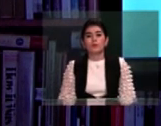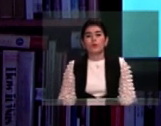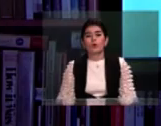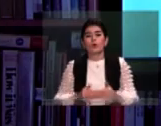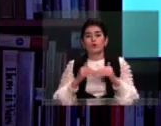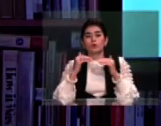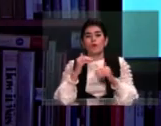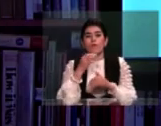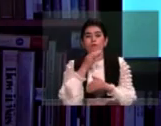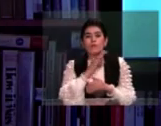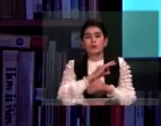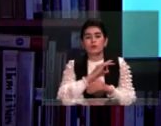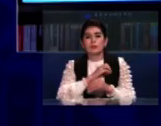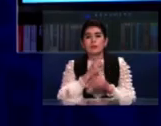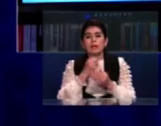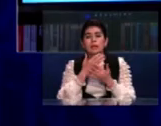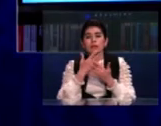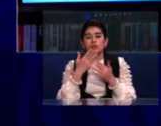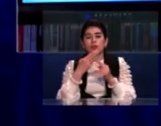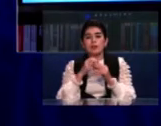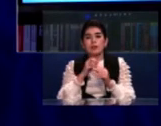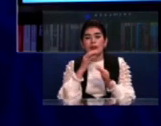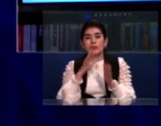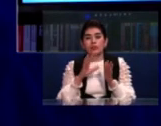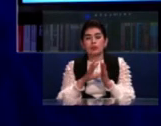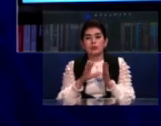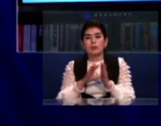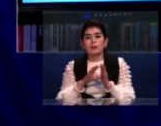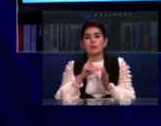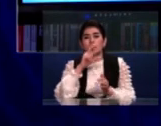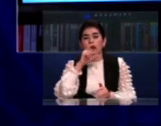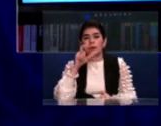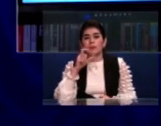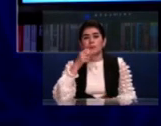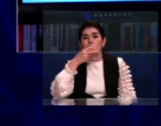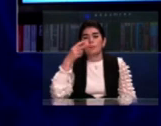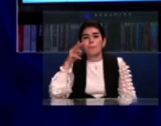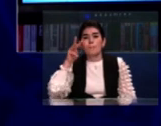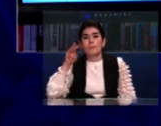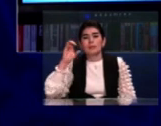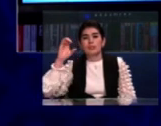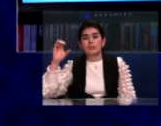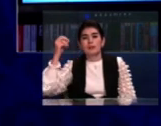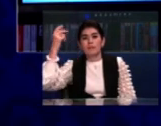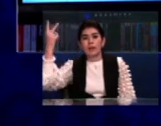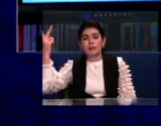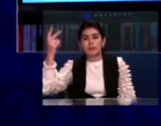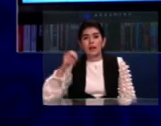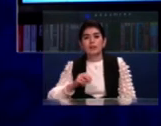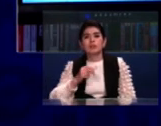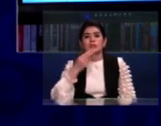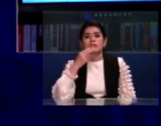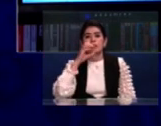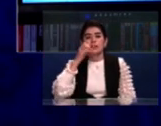Yuqoridagi formulalardan, ya'ni energiya formulasini o'rgangandik. Ya'ni E barobar m ko'paytirilgan s kvadrat. Bundan